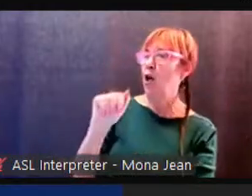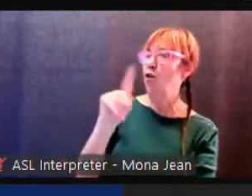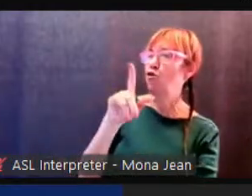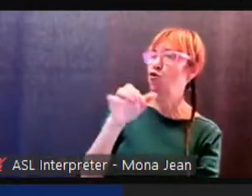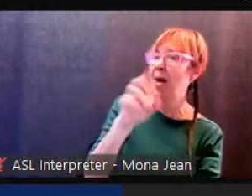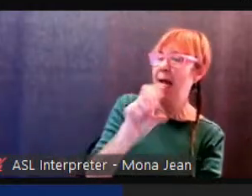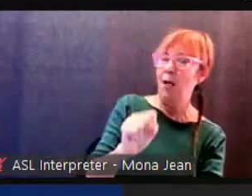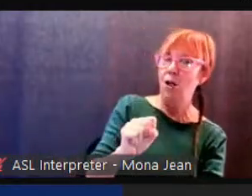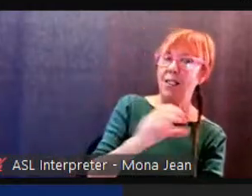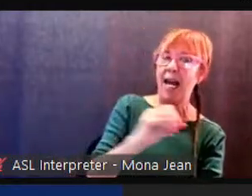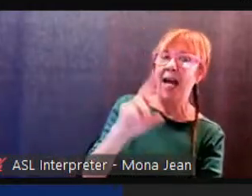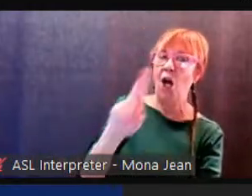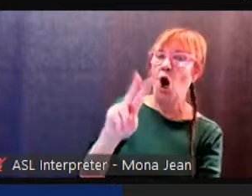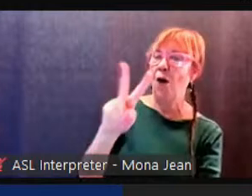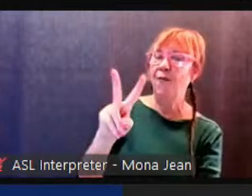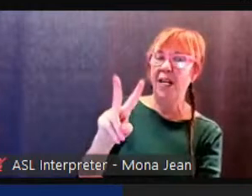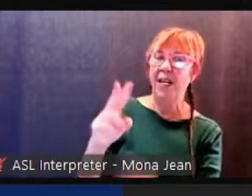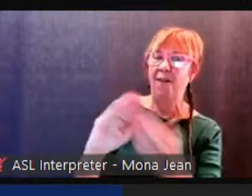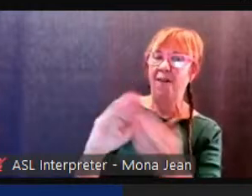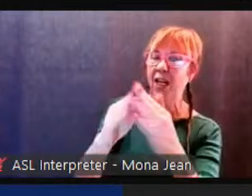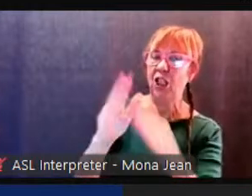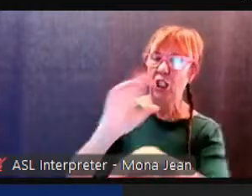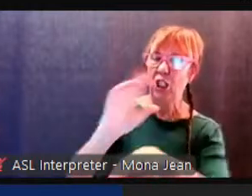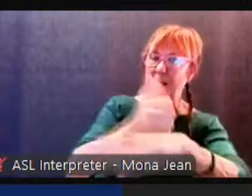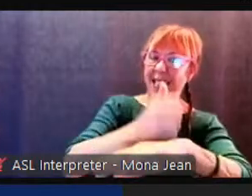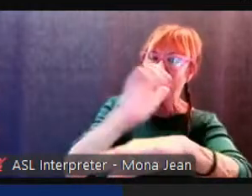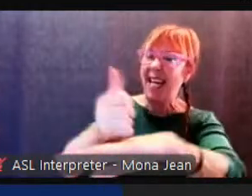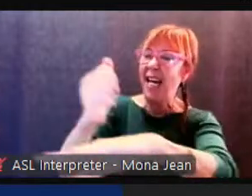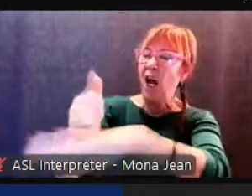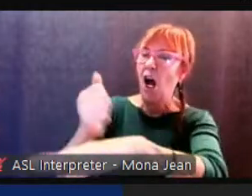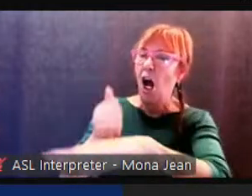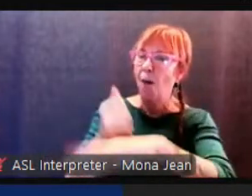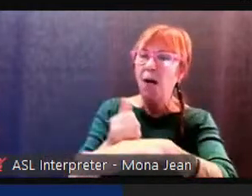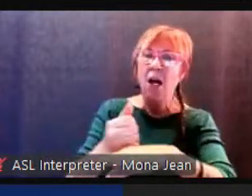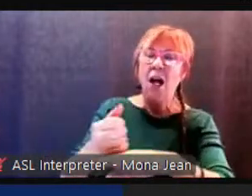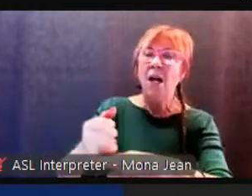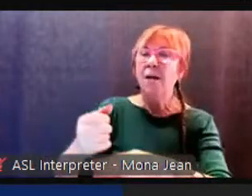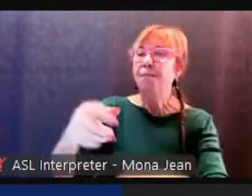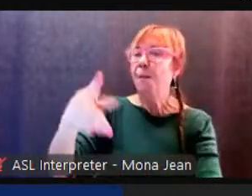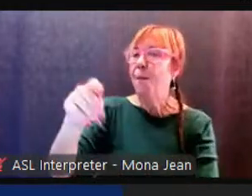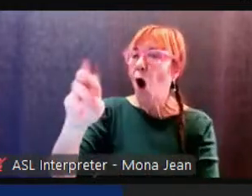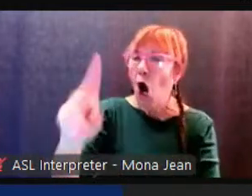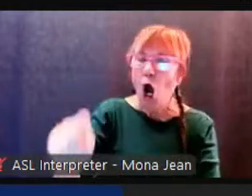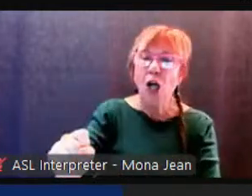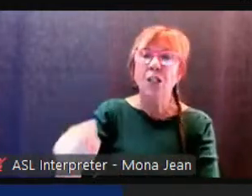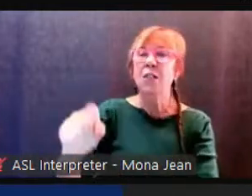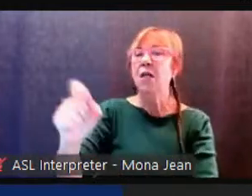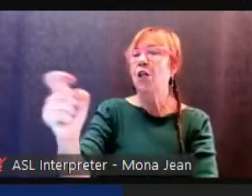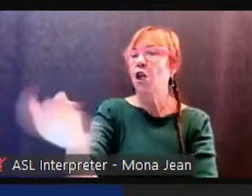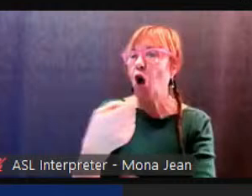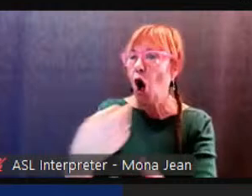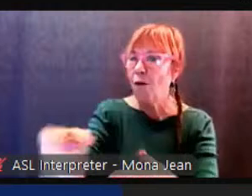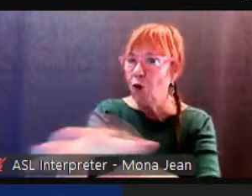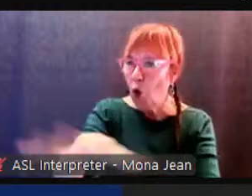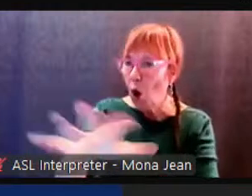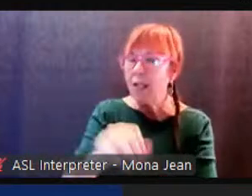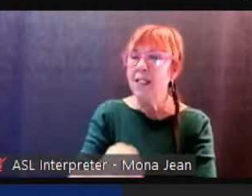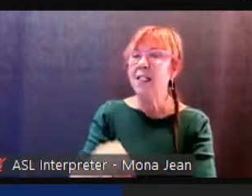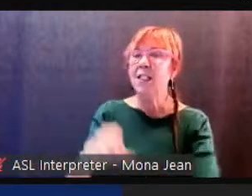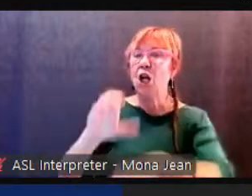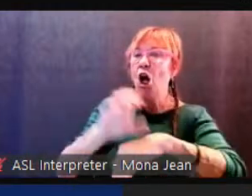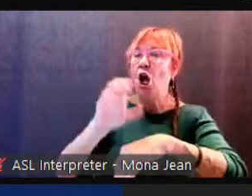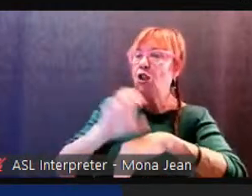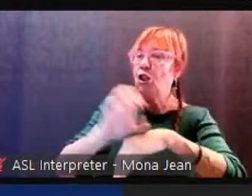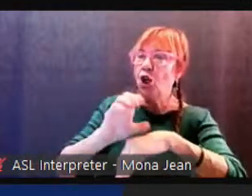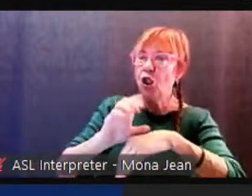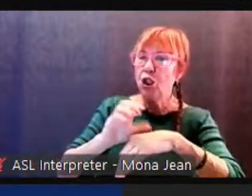villages be set up in our parks, golf courses, and empty commercial or church parking lots? Altadena folks need to be